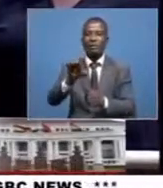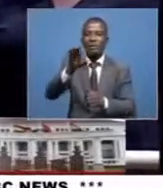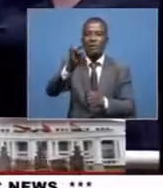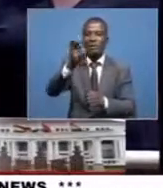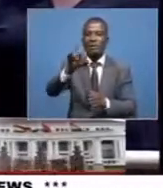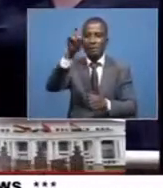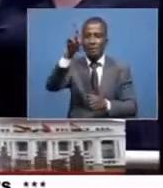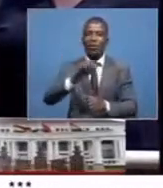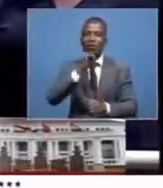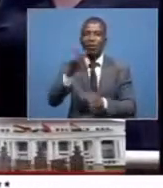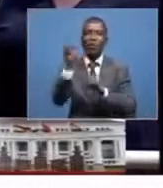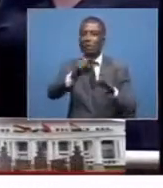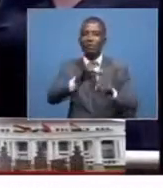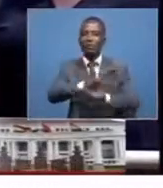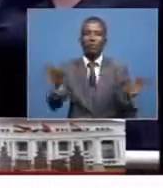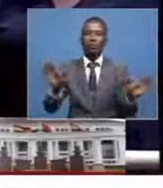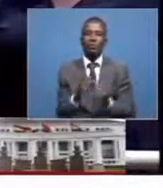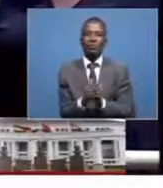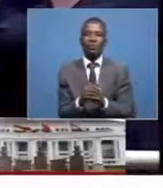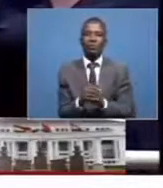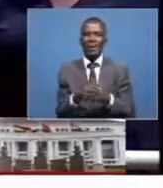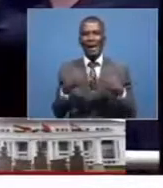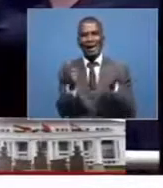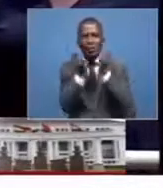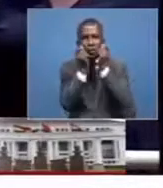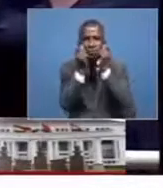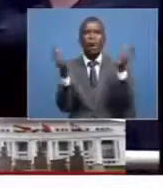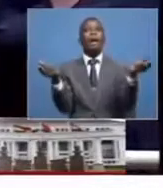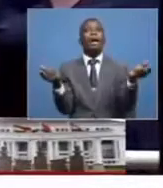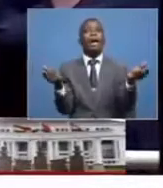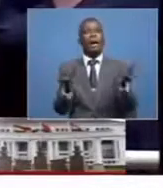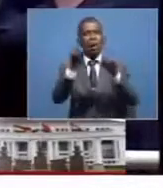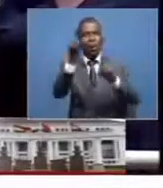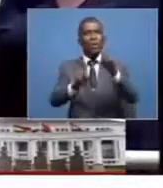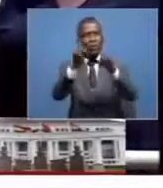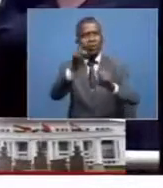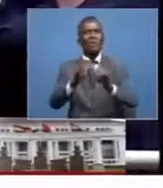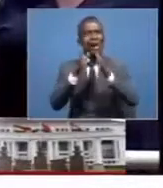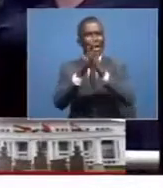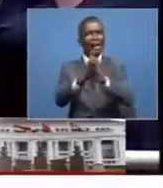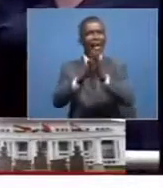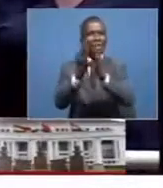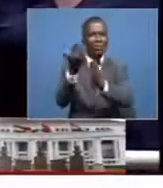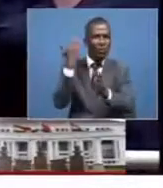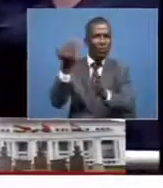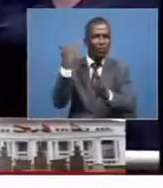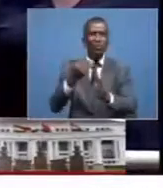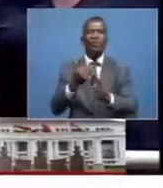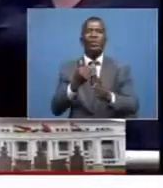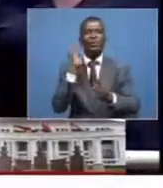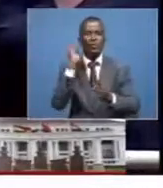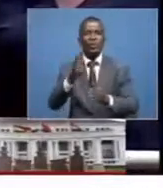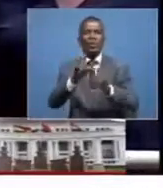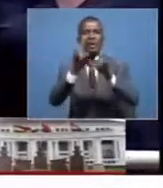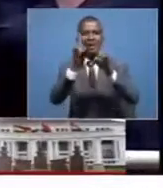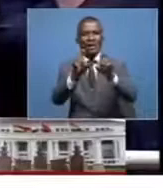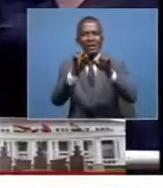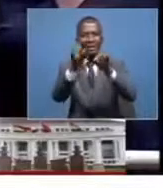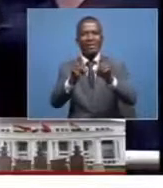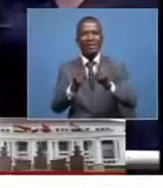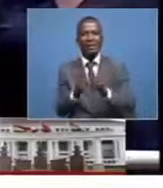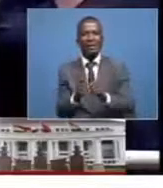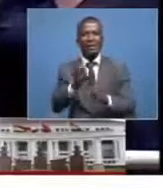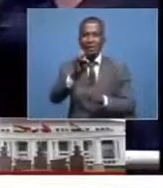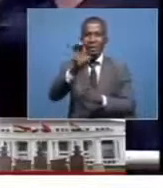nwanwa ne se insem misedi wo ho a ye dia tudwa edi kan ye bisa ye no